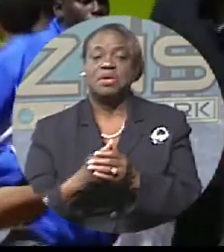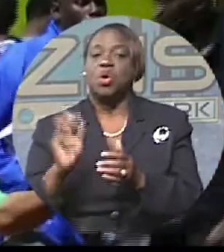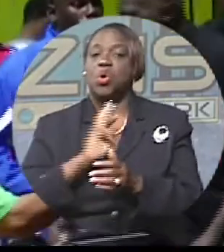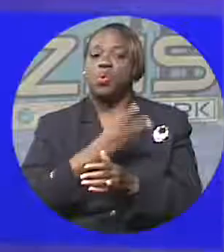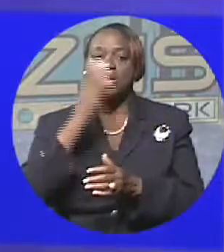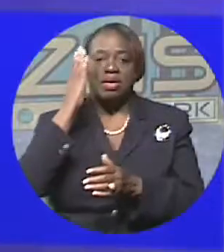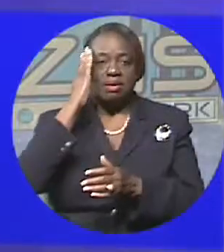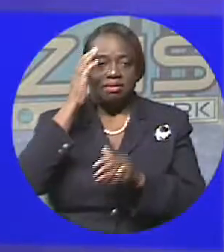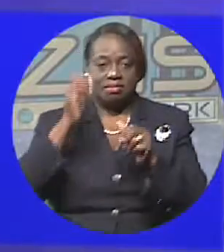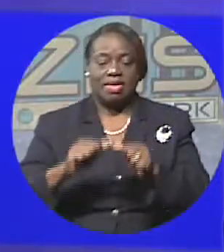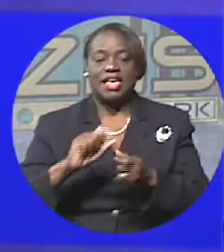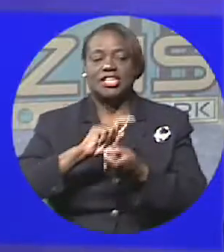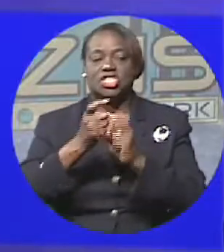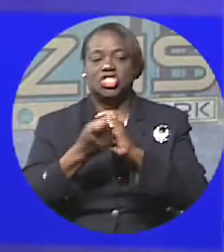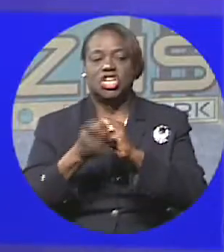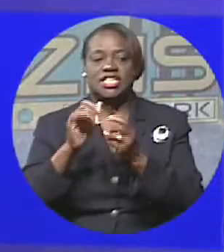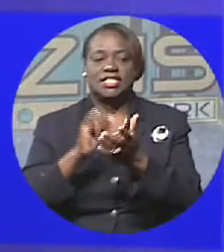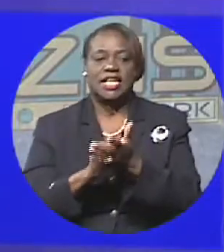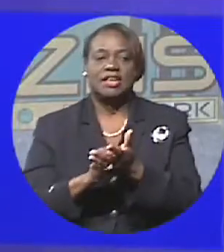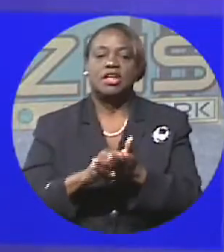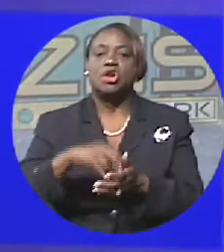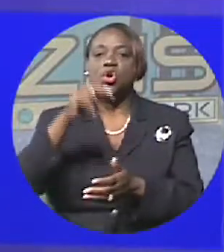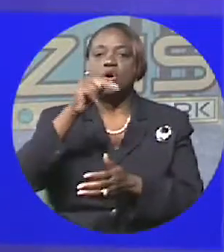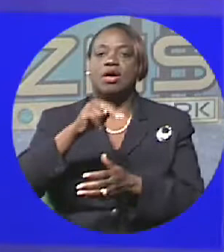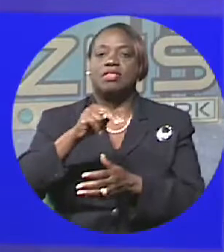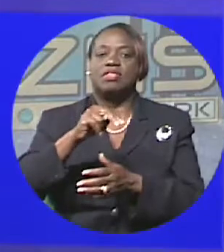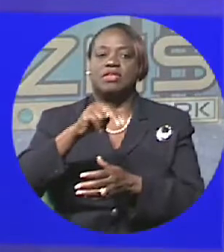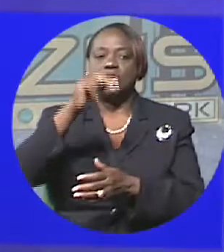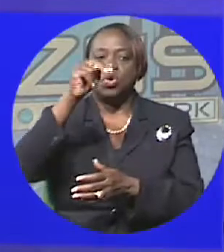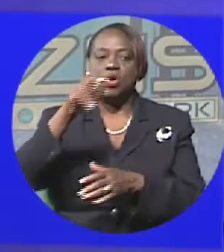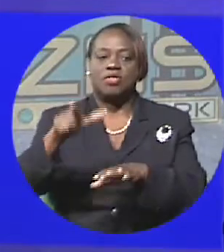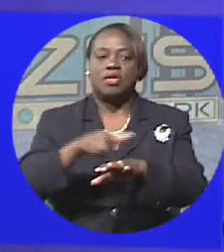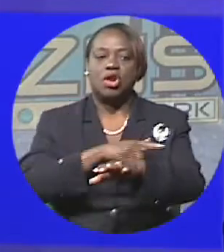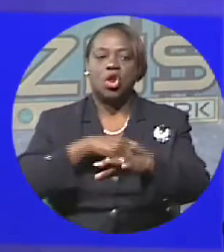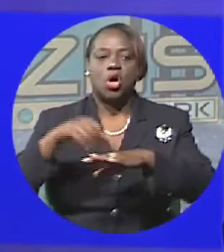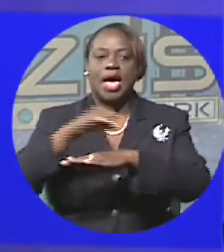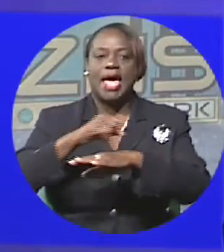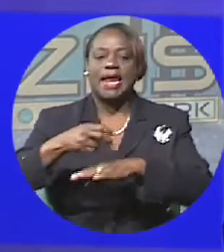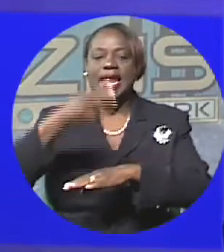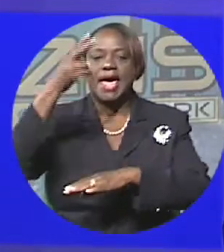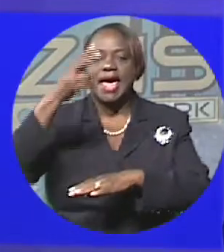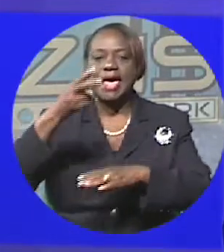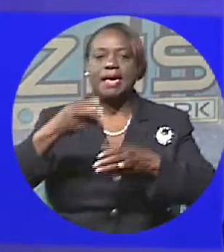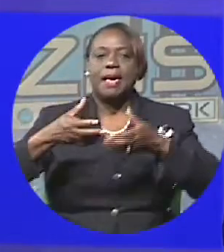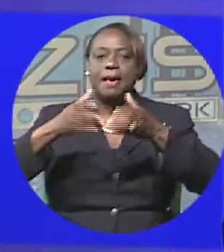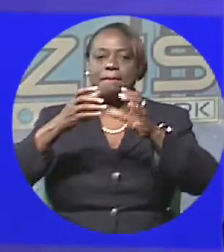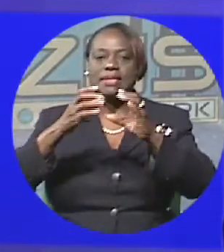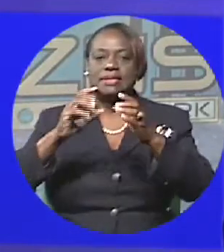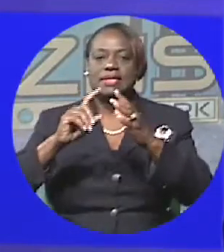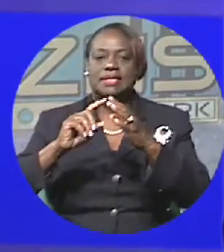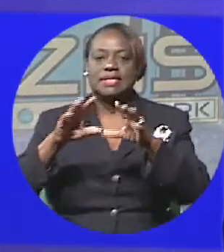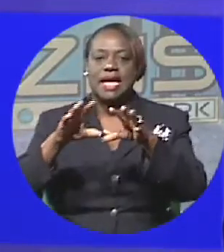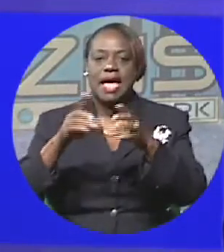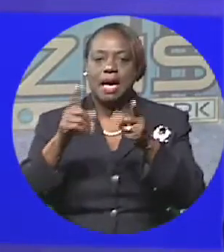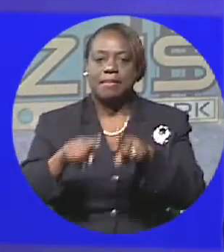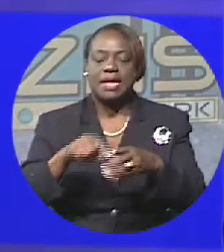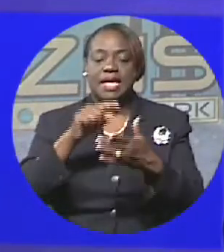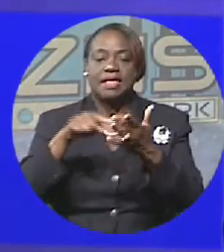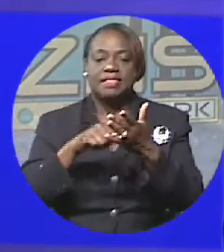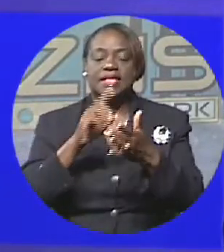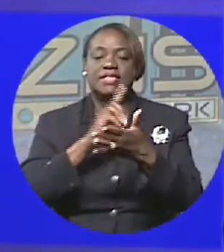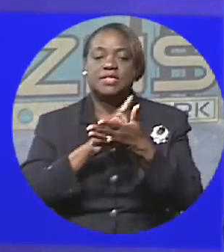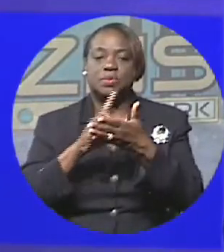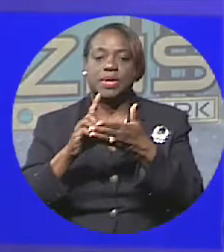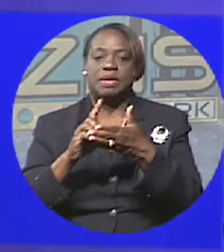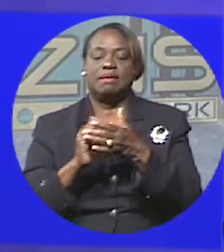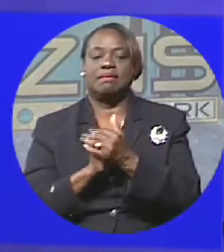that. The North Long Island High School Jamboree, that's also taking place this week. And tonight, Julian Gibson speaks